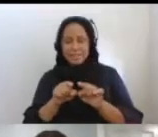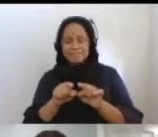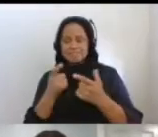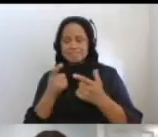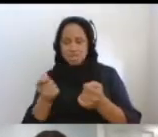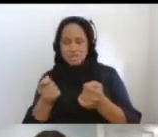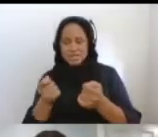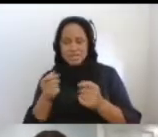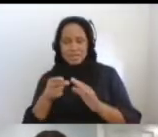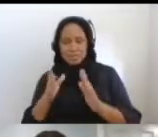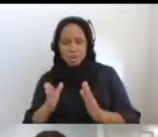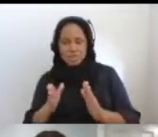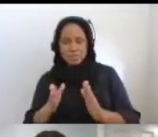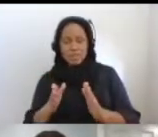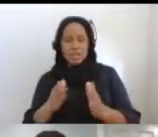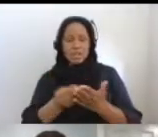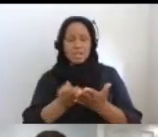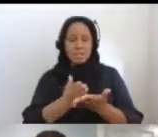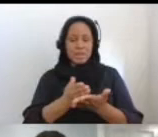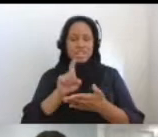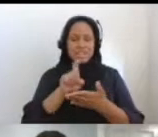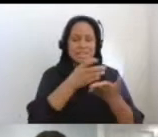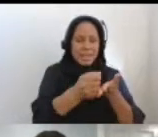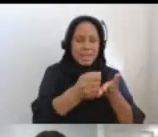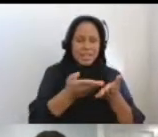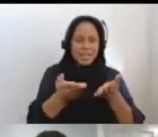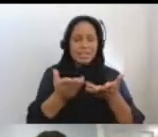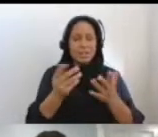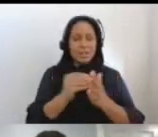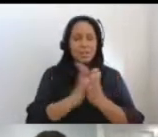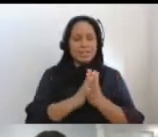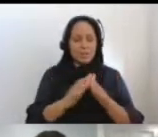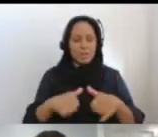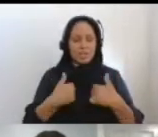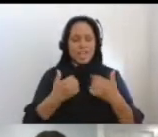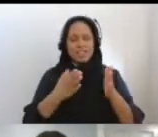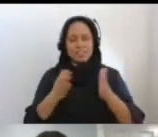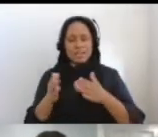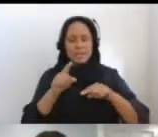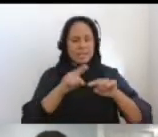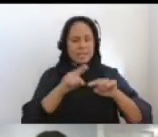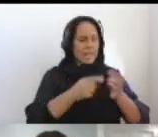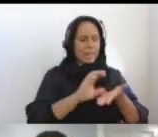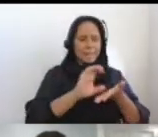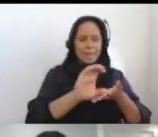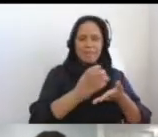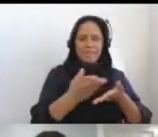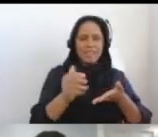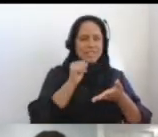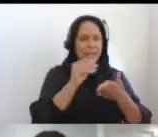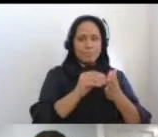the budget needs to pay for things that are mentioned in the life plan. It cannot pay for things that are not mentioned in the life